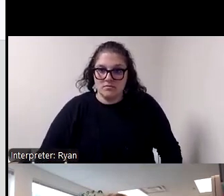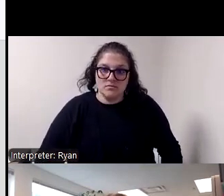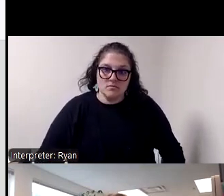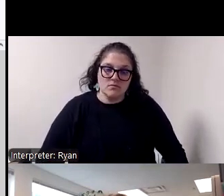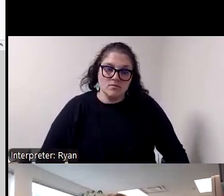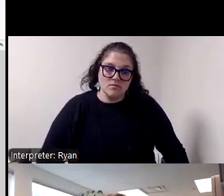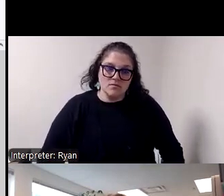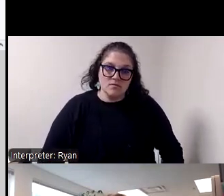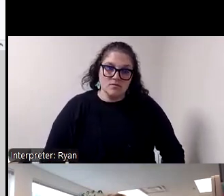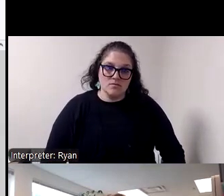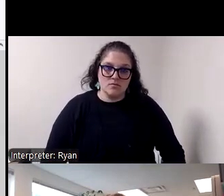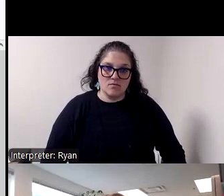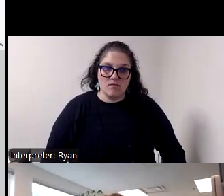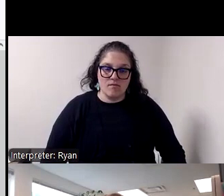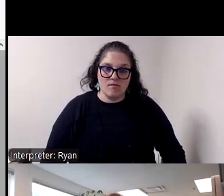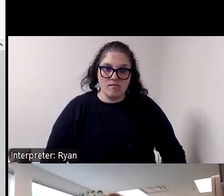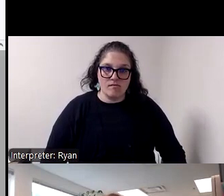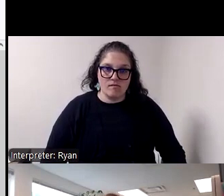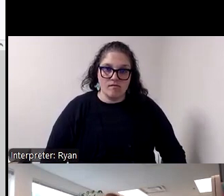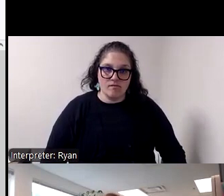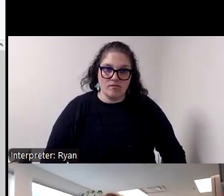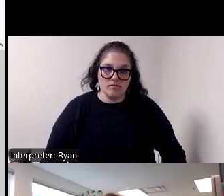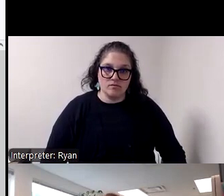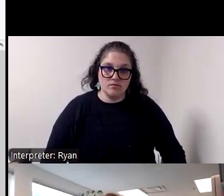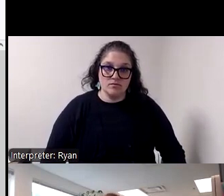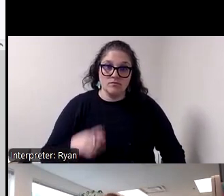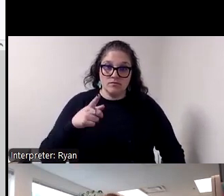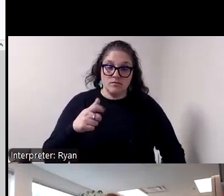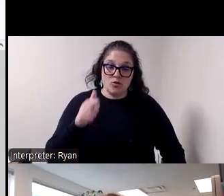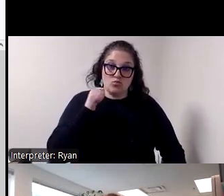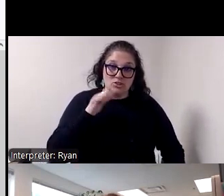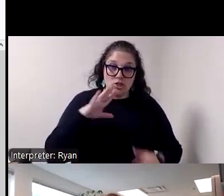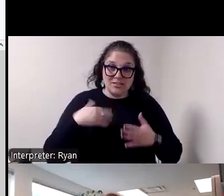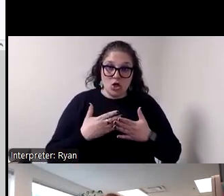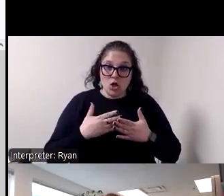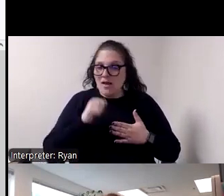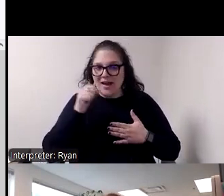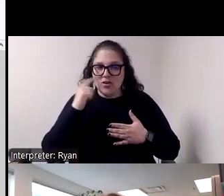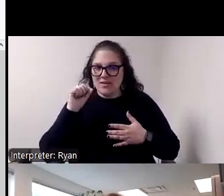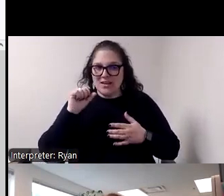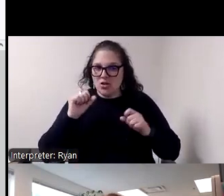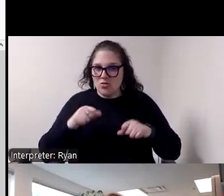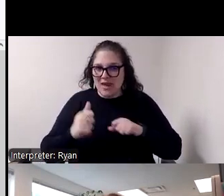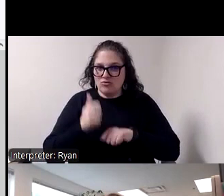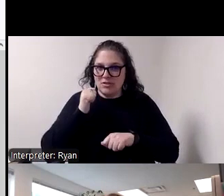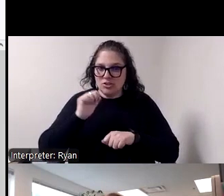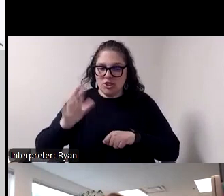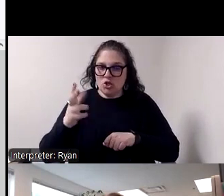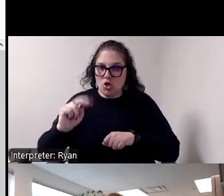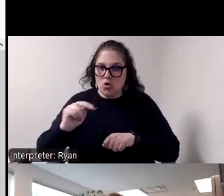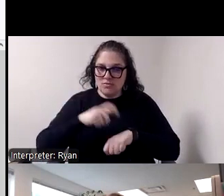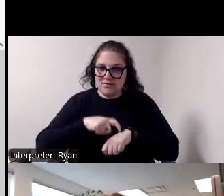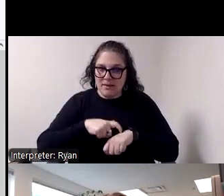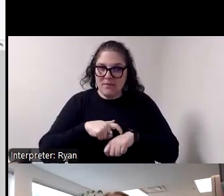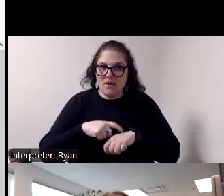submit it for me. Now it says reject all, close. I don't think you can reject your own timesheet, but see, now it's showing as